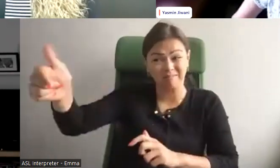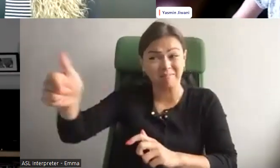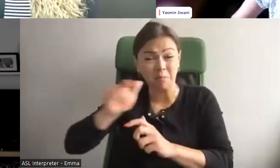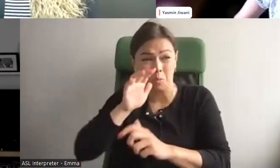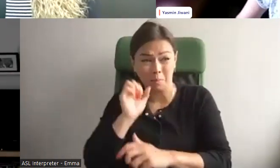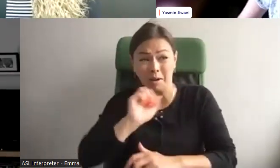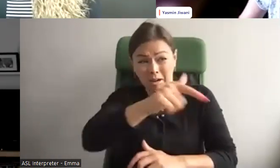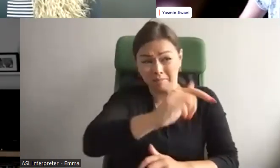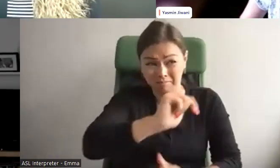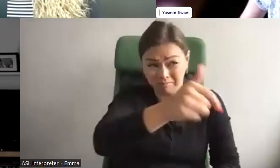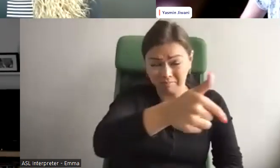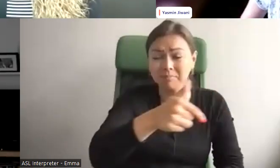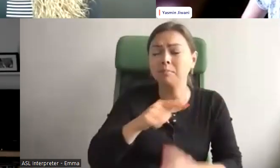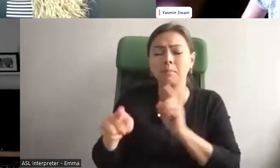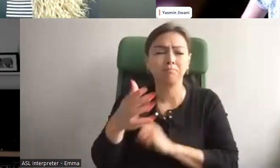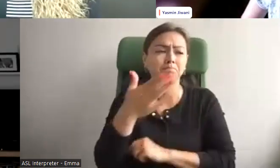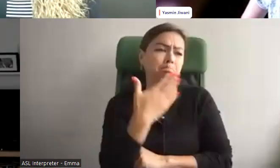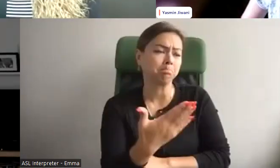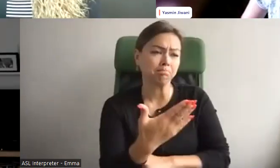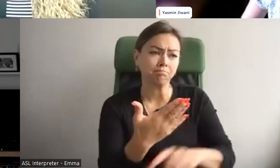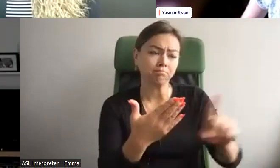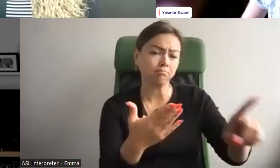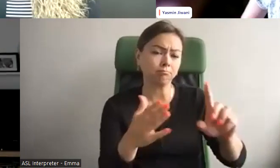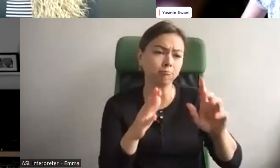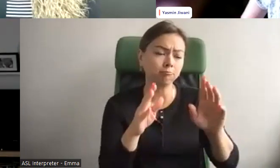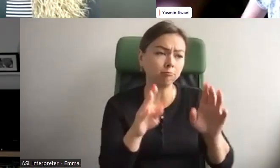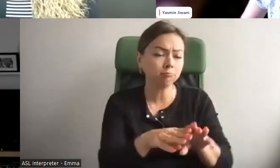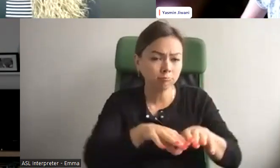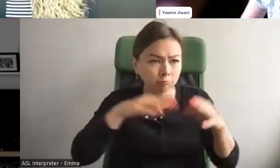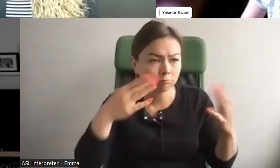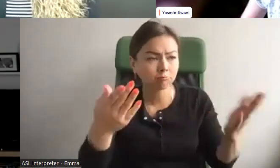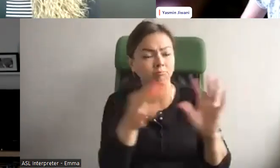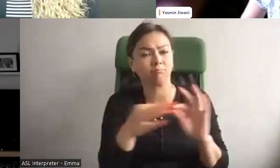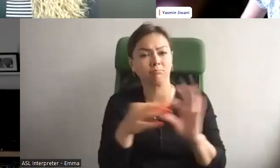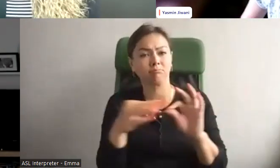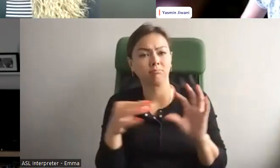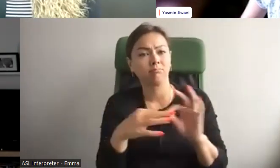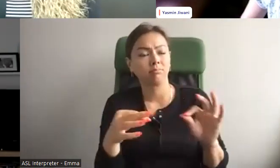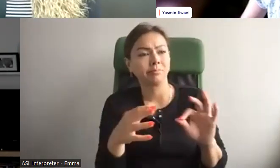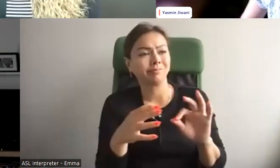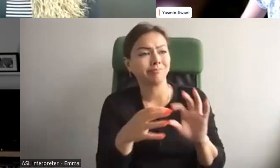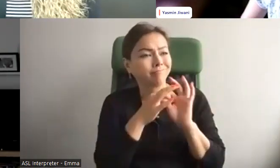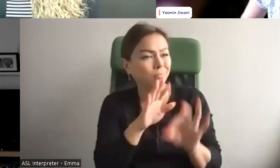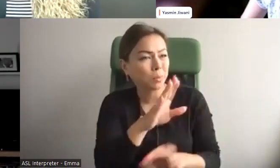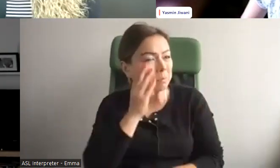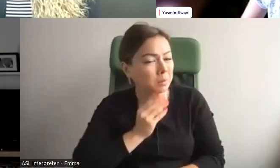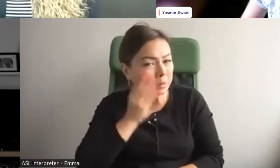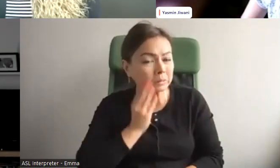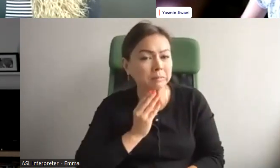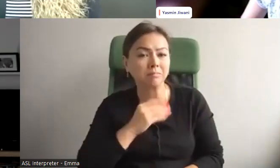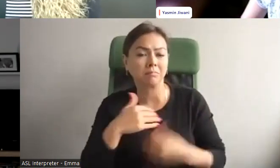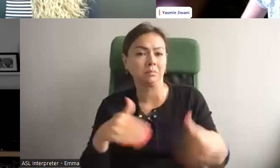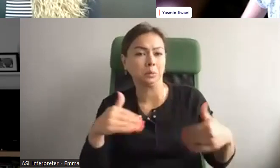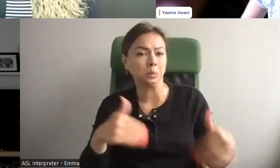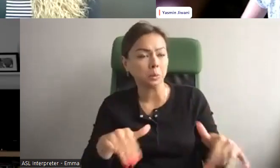But thank you so much for identifying that and starting us off so well in terms of the things that you're seeing, and also how media perceptions then